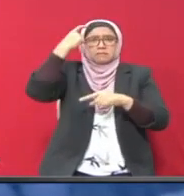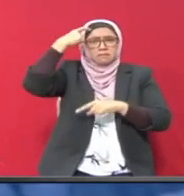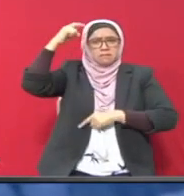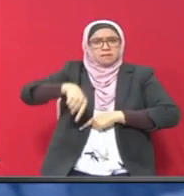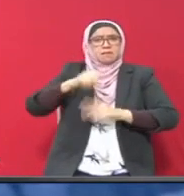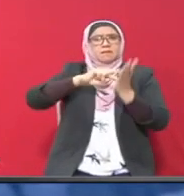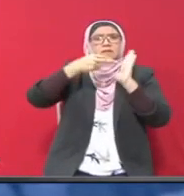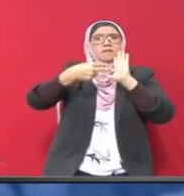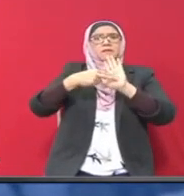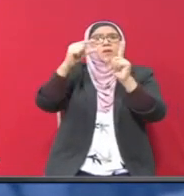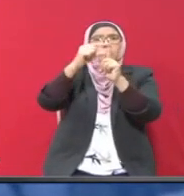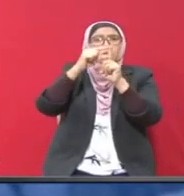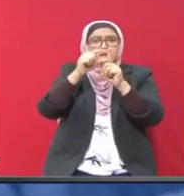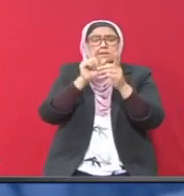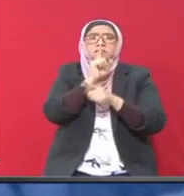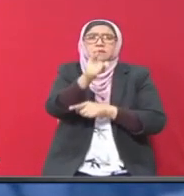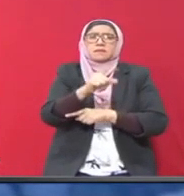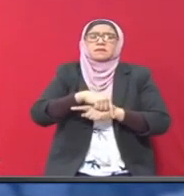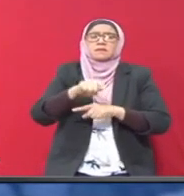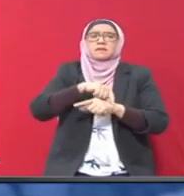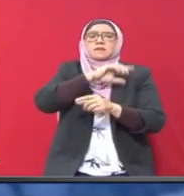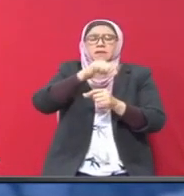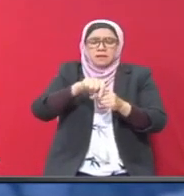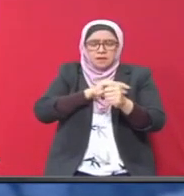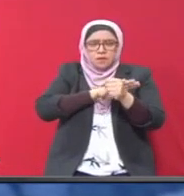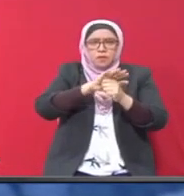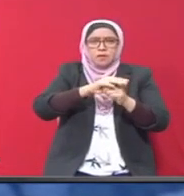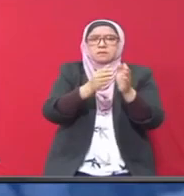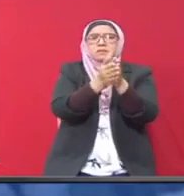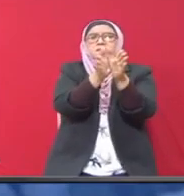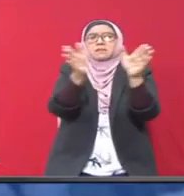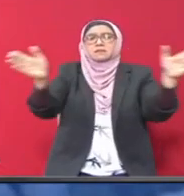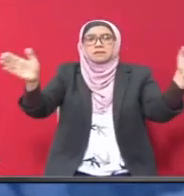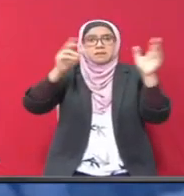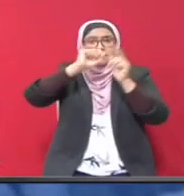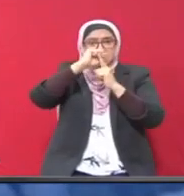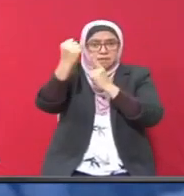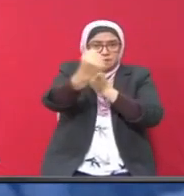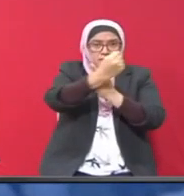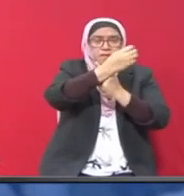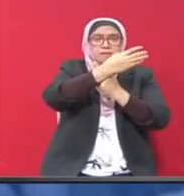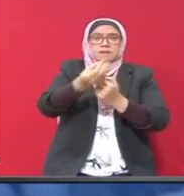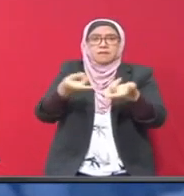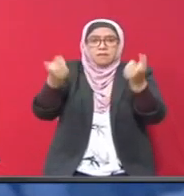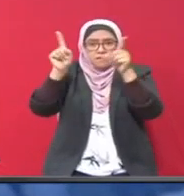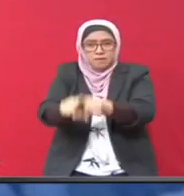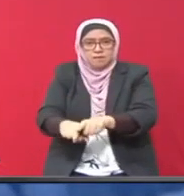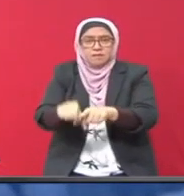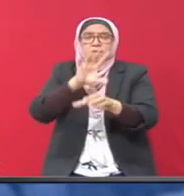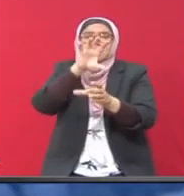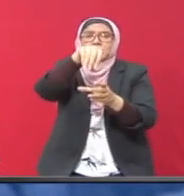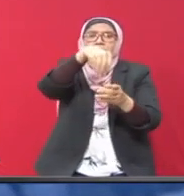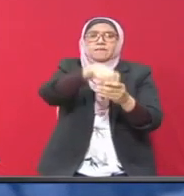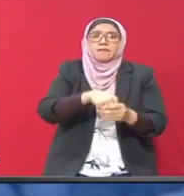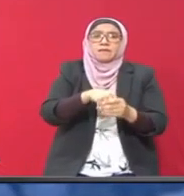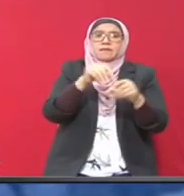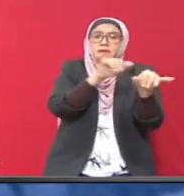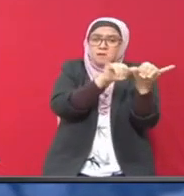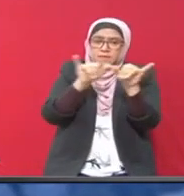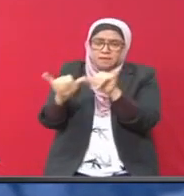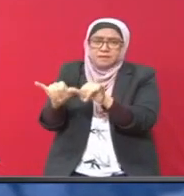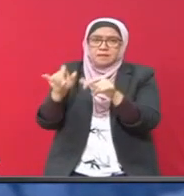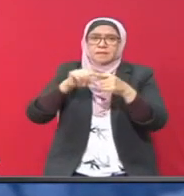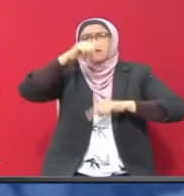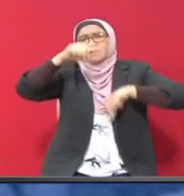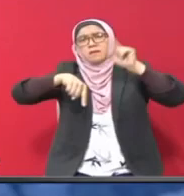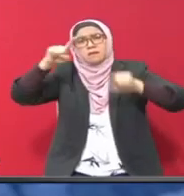is capable of covering every white range of situations and oceans including size